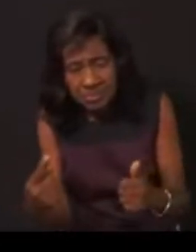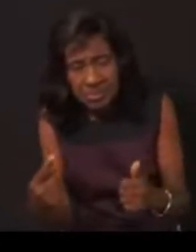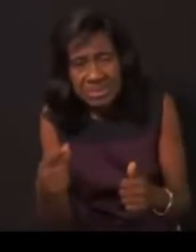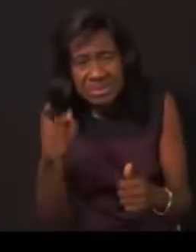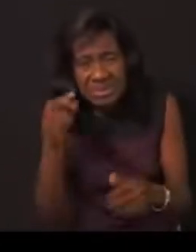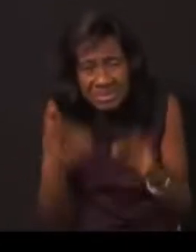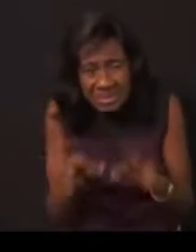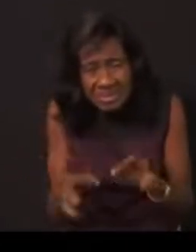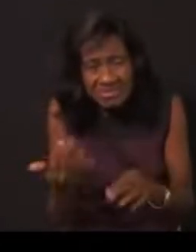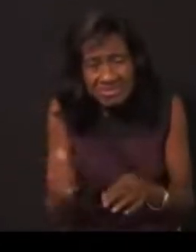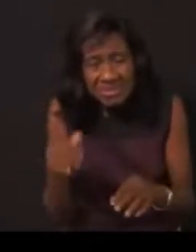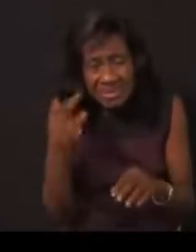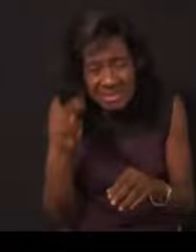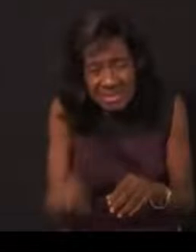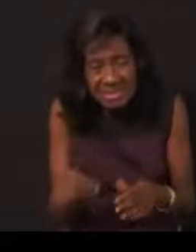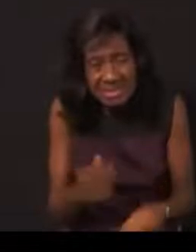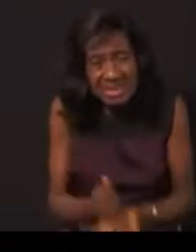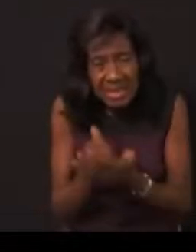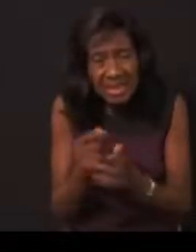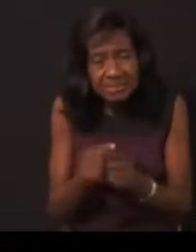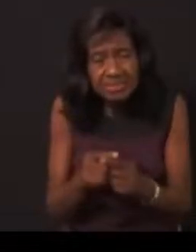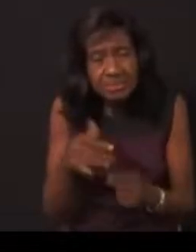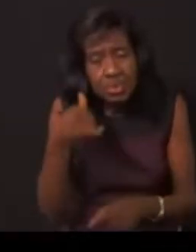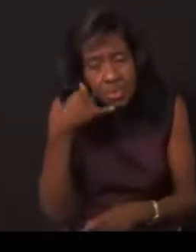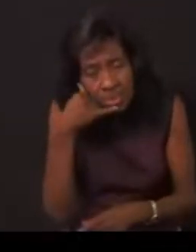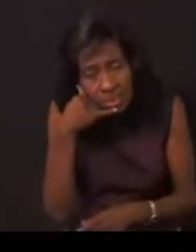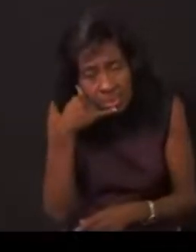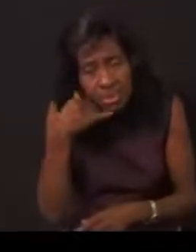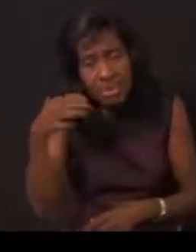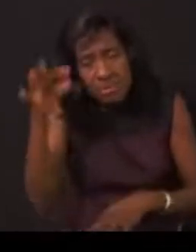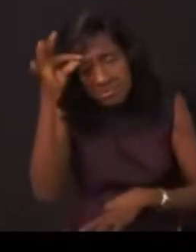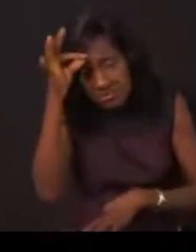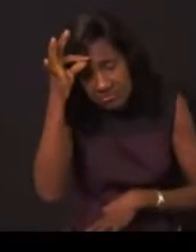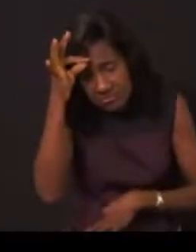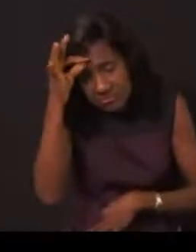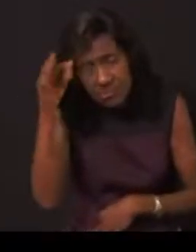the flu hotline. Now, earlier in the month,